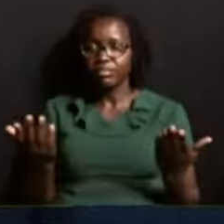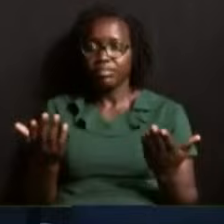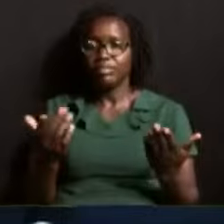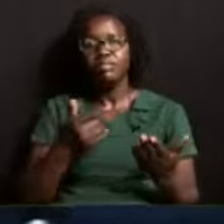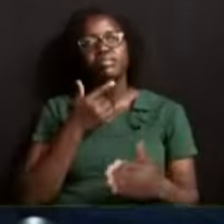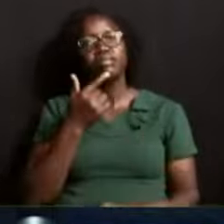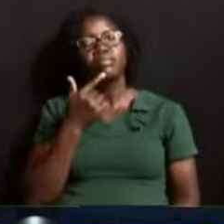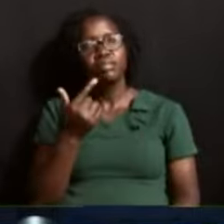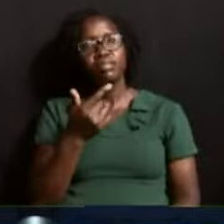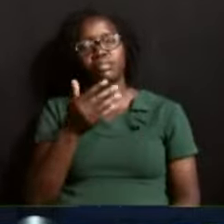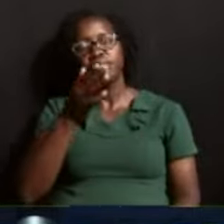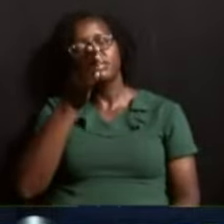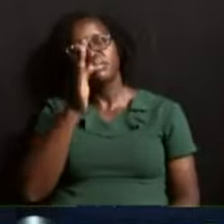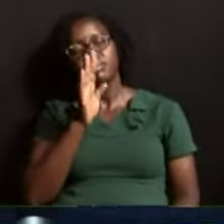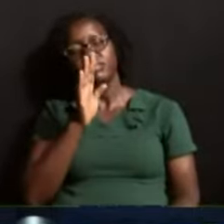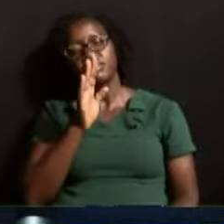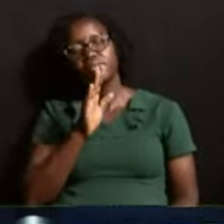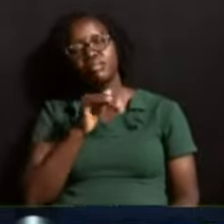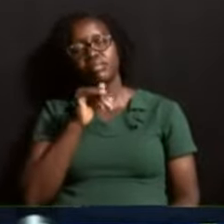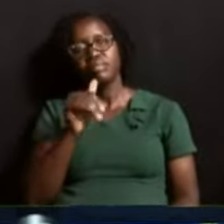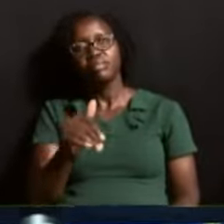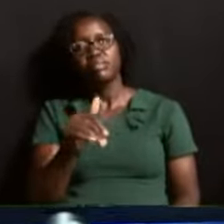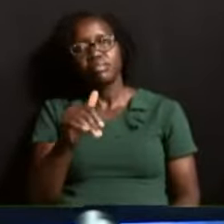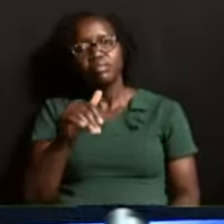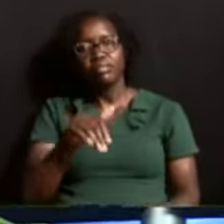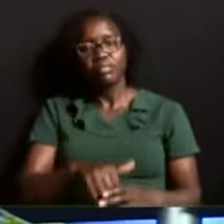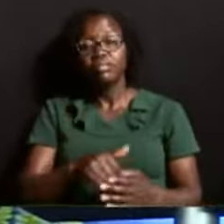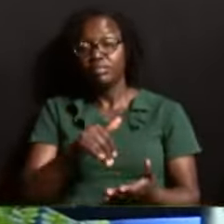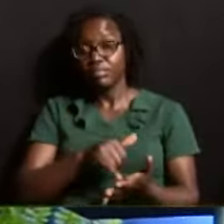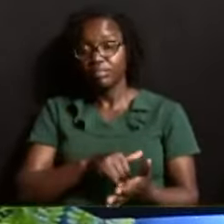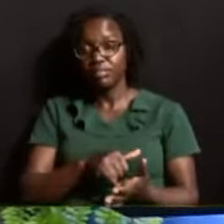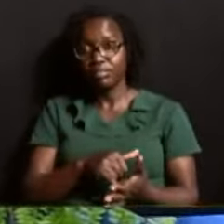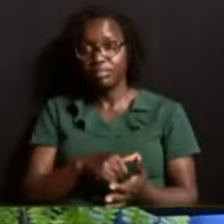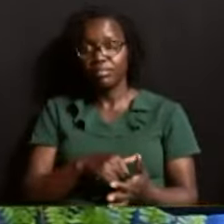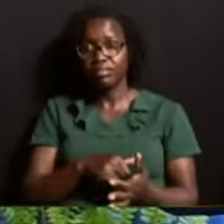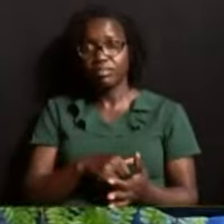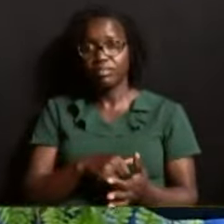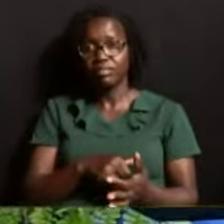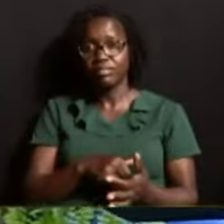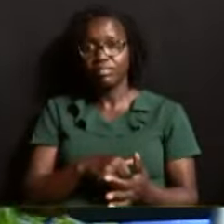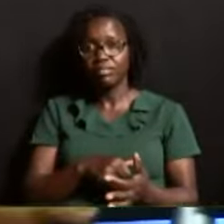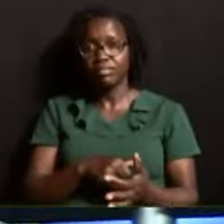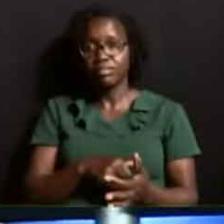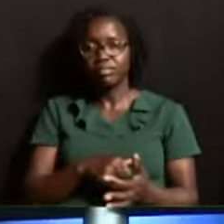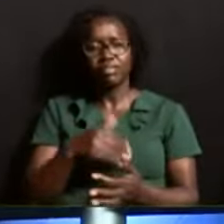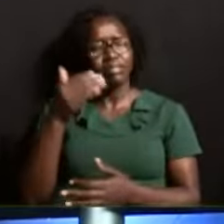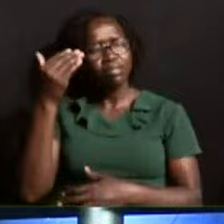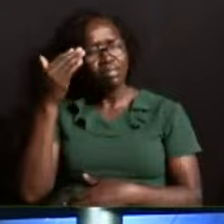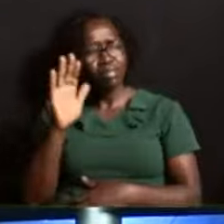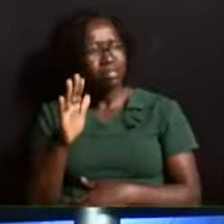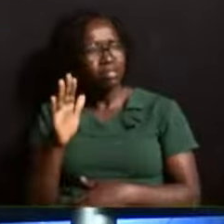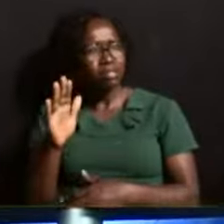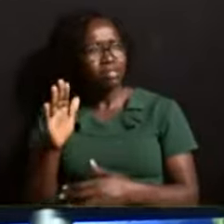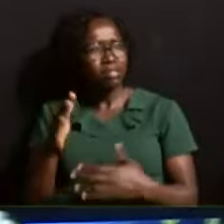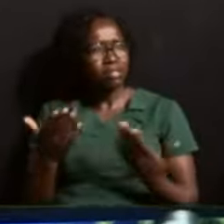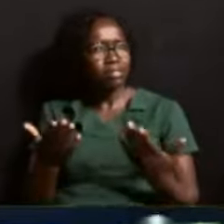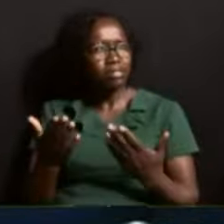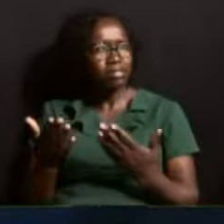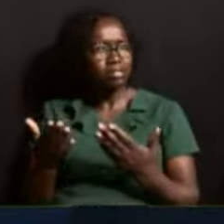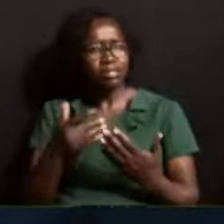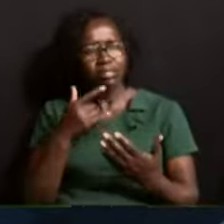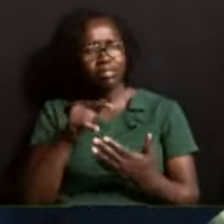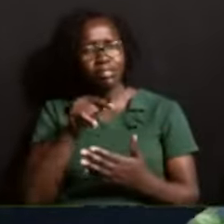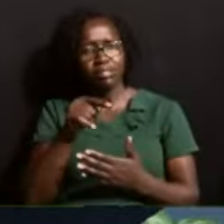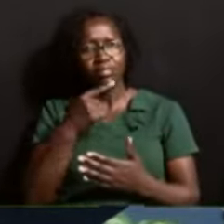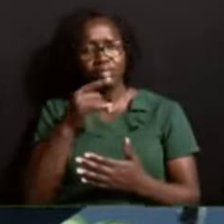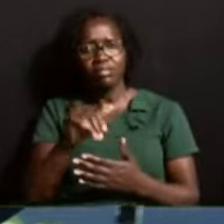say God is not in it. I don't know how I can put this in